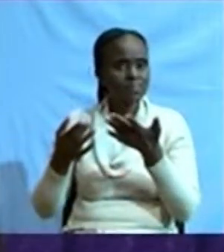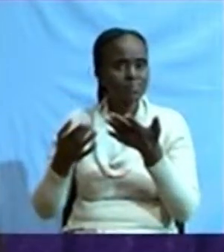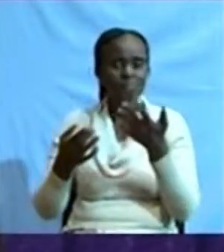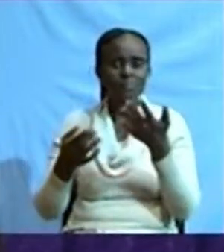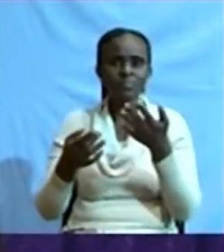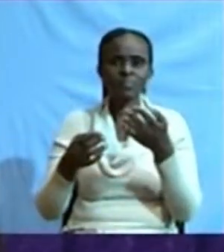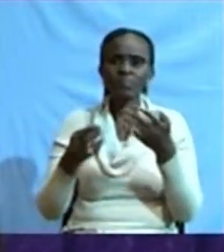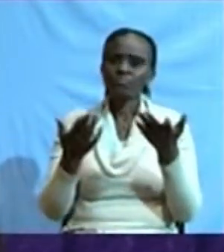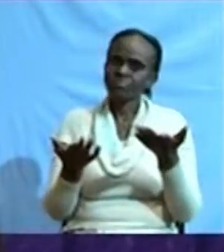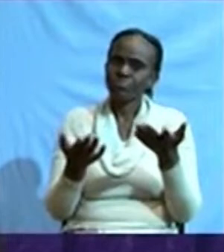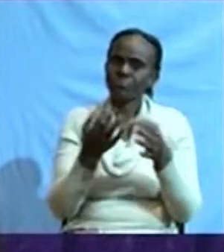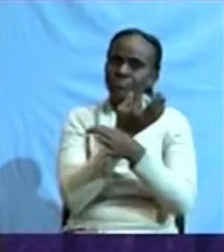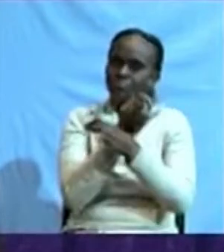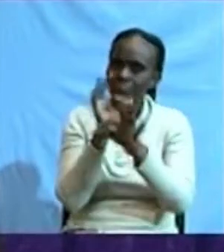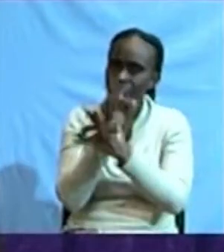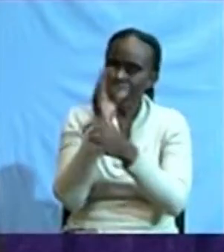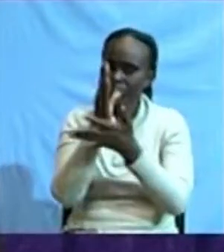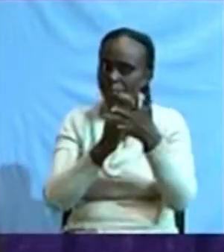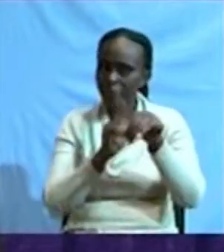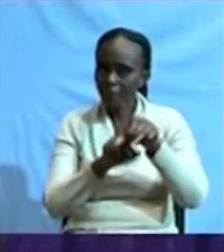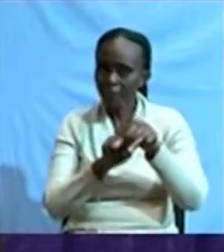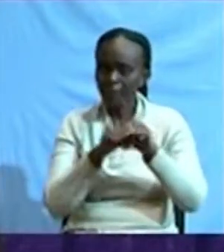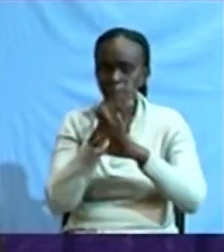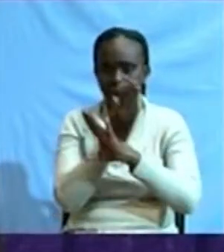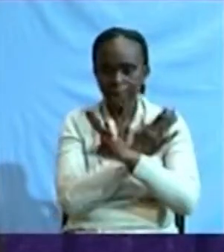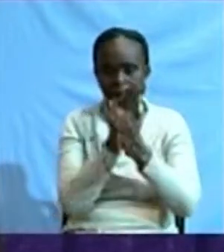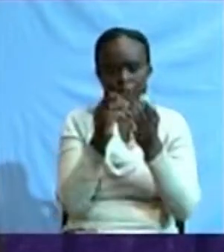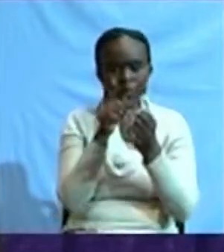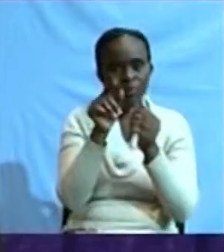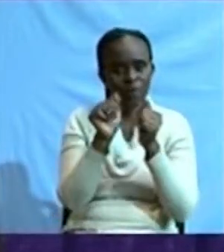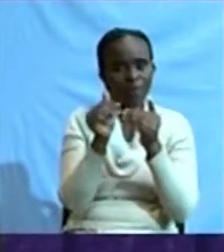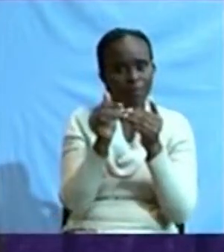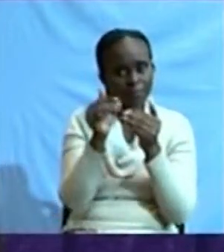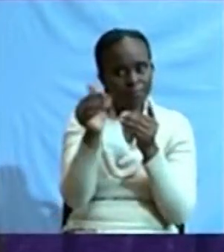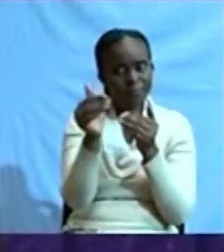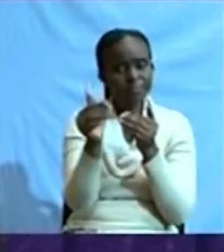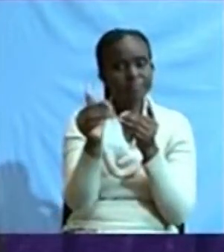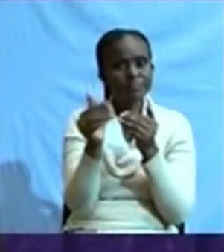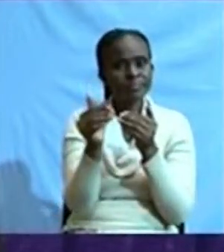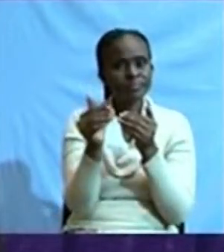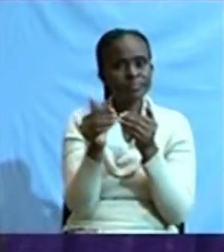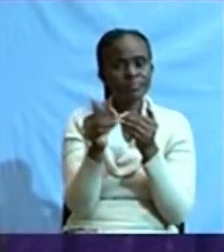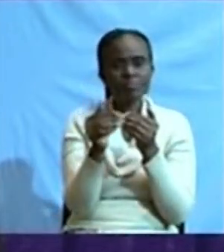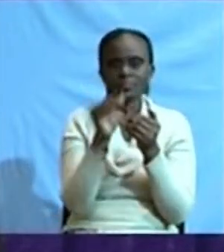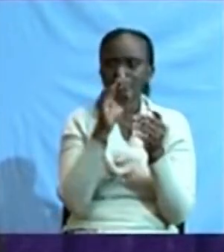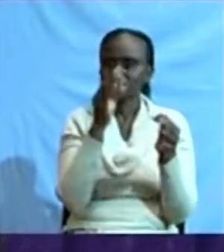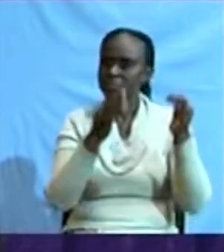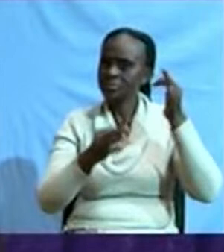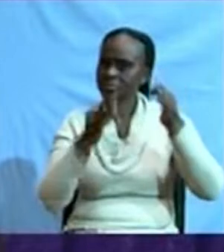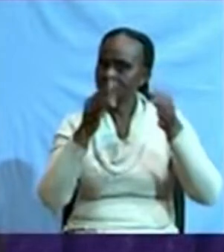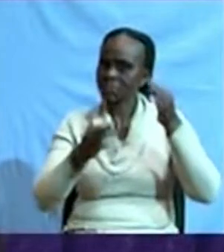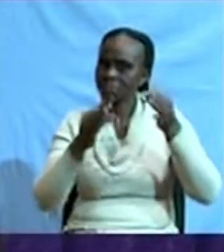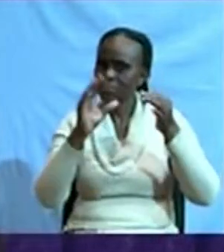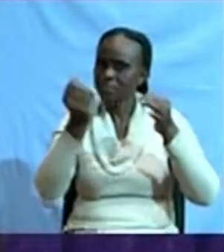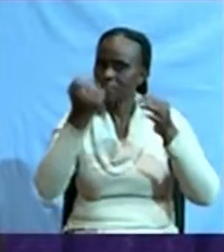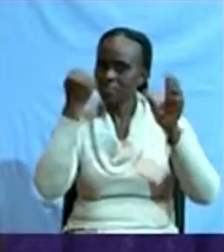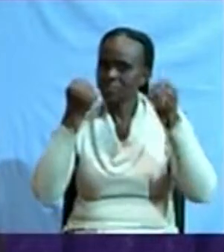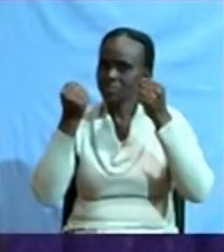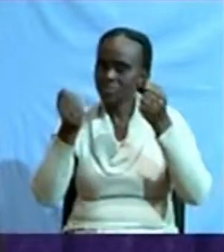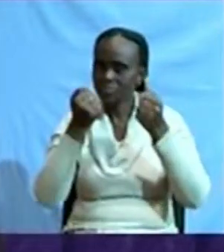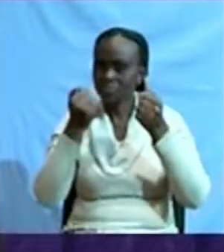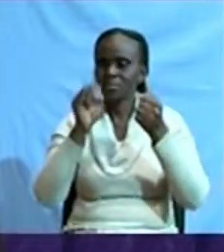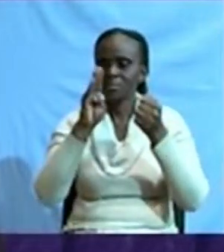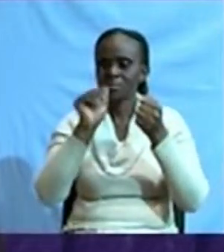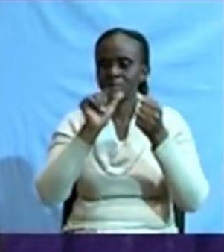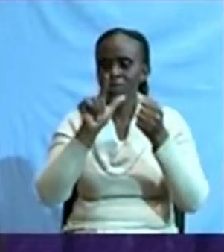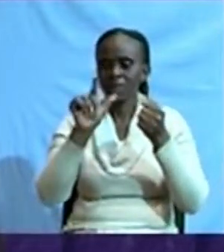consideration of remissions, before maybe you go in the extreme of bailiffs. But key, even when you are